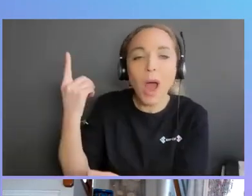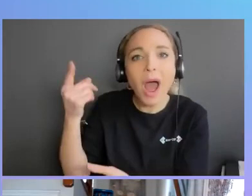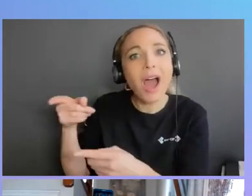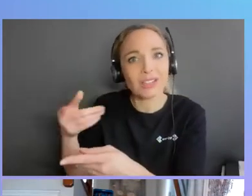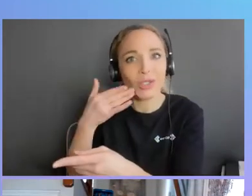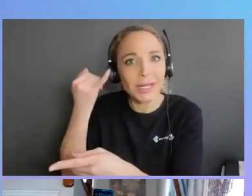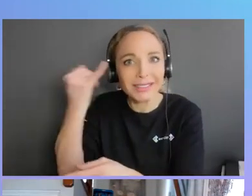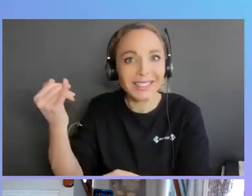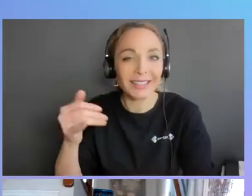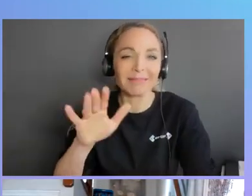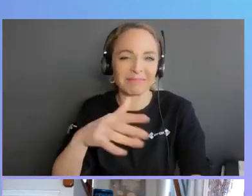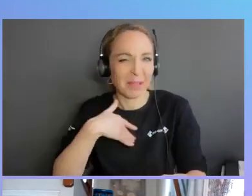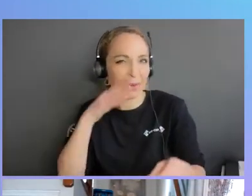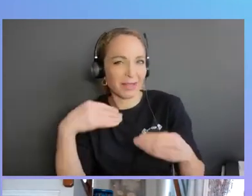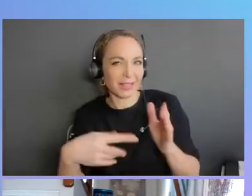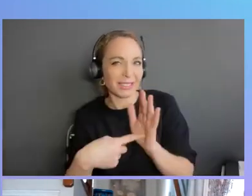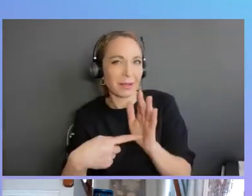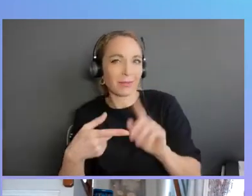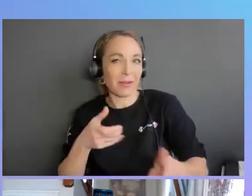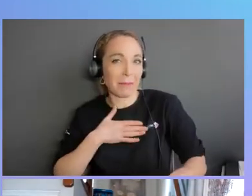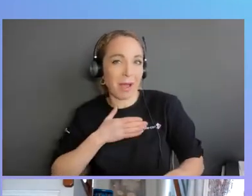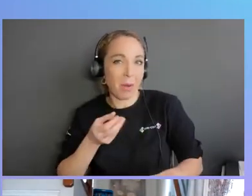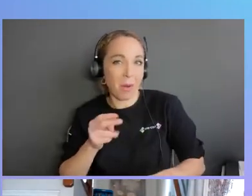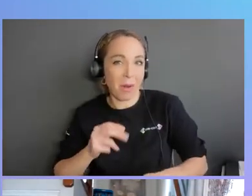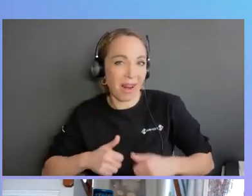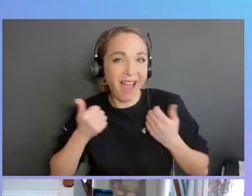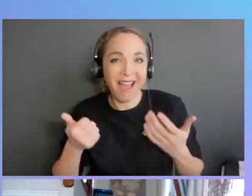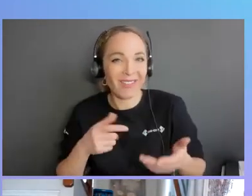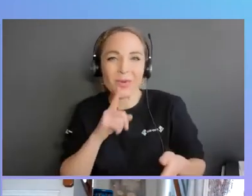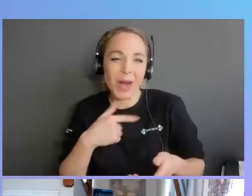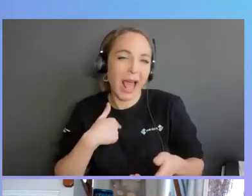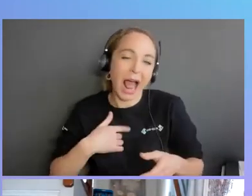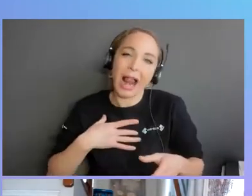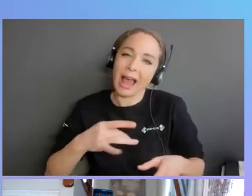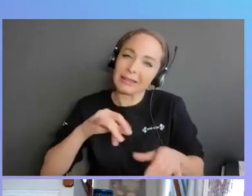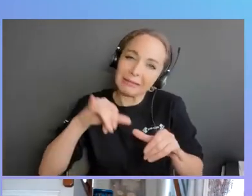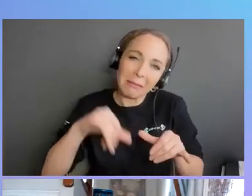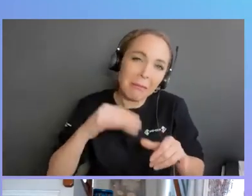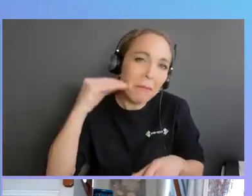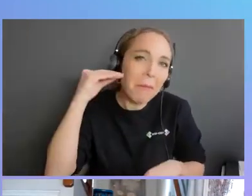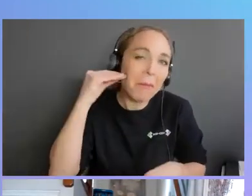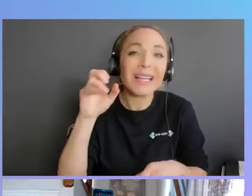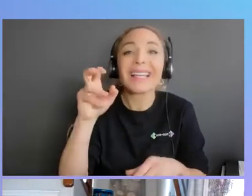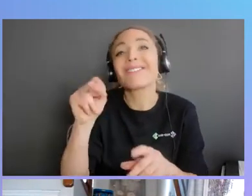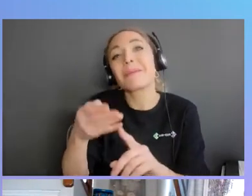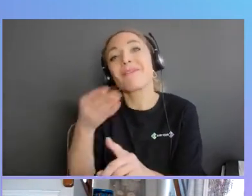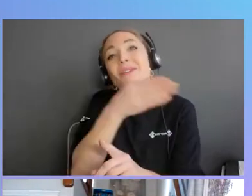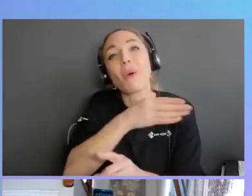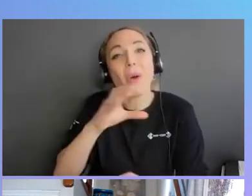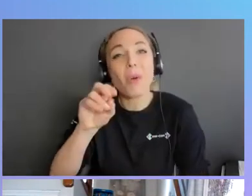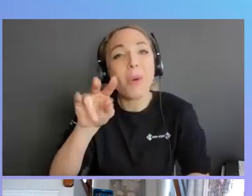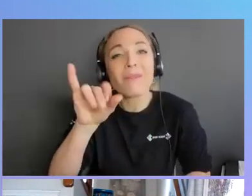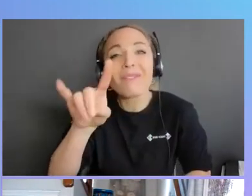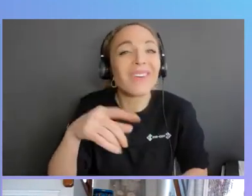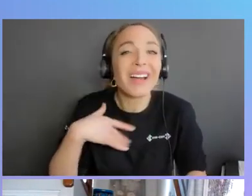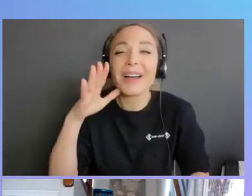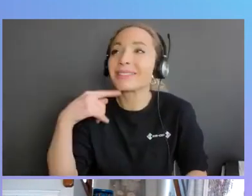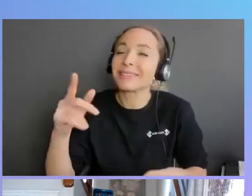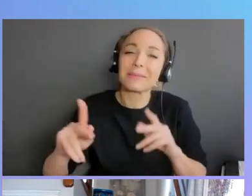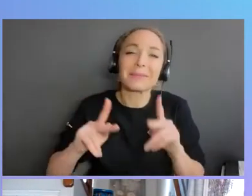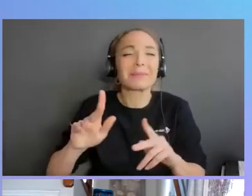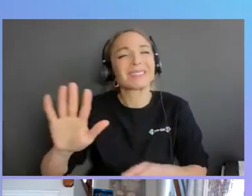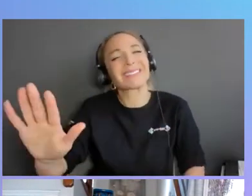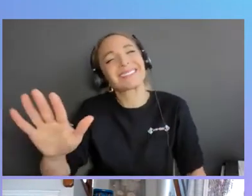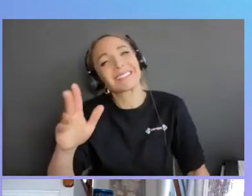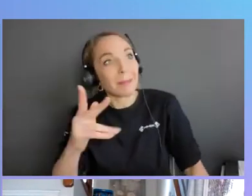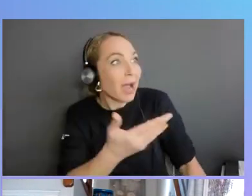before COVID, if you were like, hey, Dave, let's go outside. It's beautiful out. Let's go for a walk. I'd be like, yeah, but blanket and Netflix, I don't know.